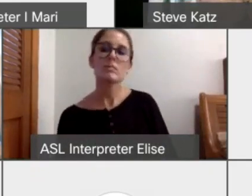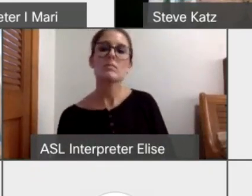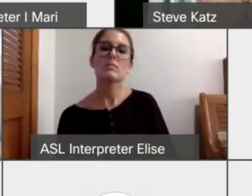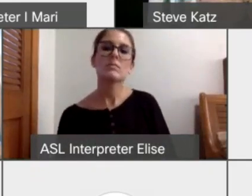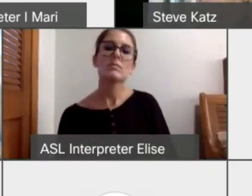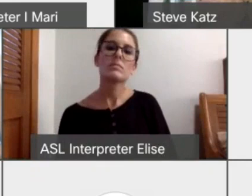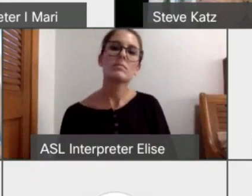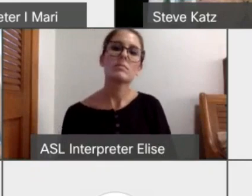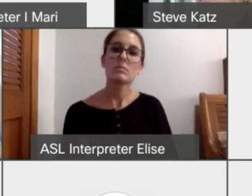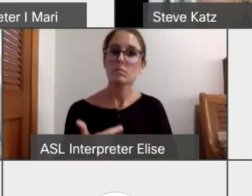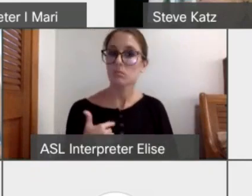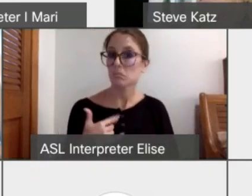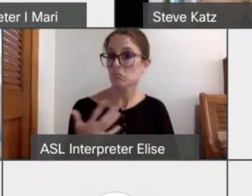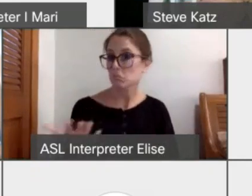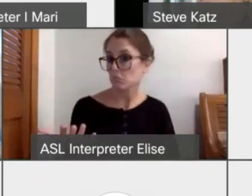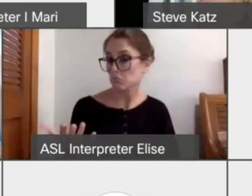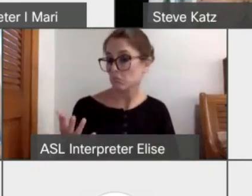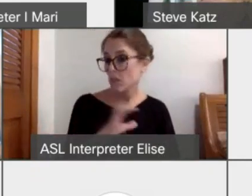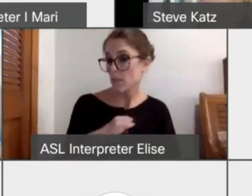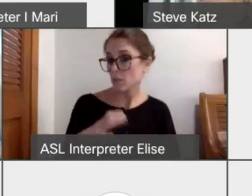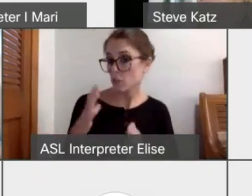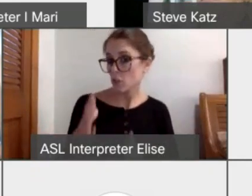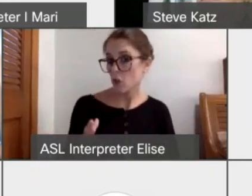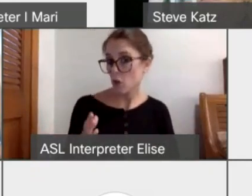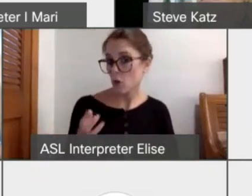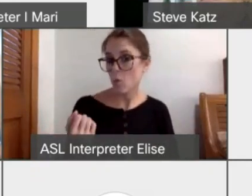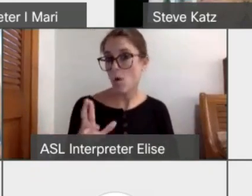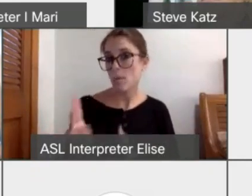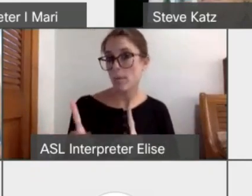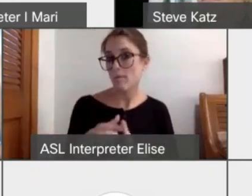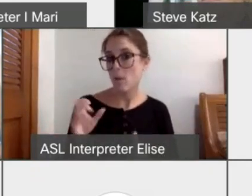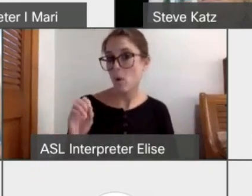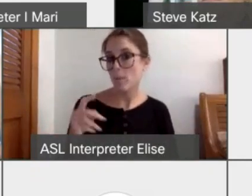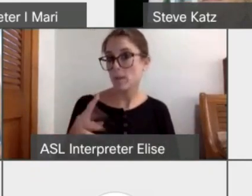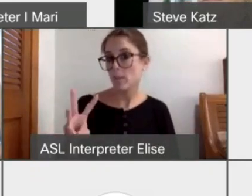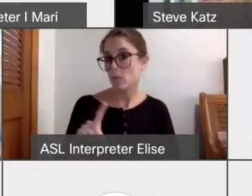I defer to the commissioner or anybody else at OPWDD.